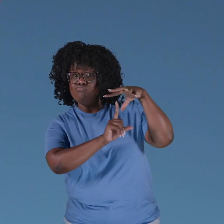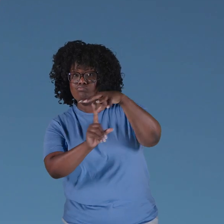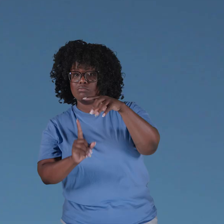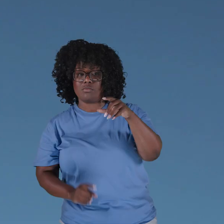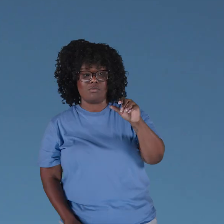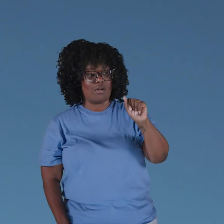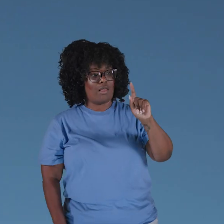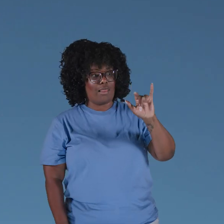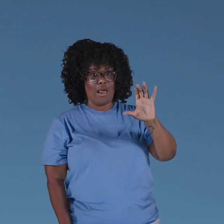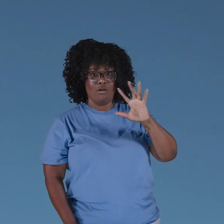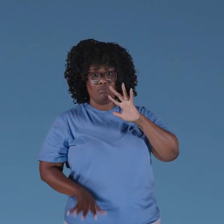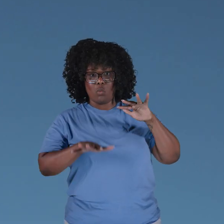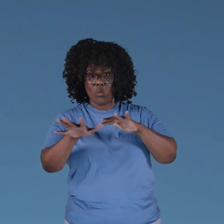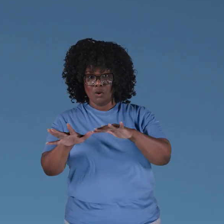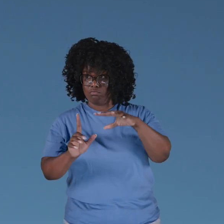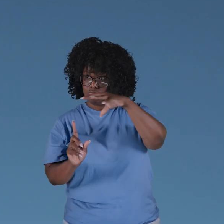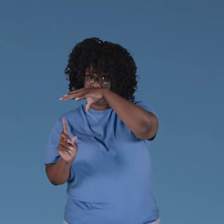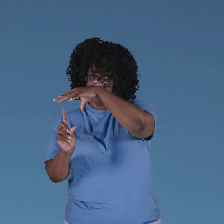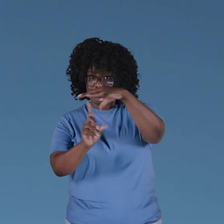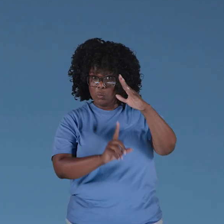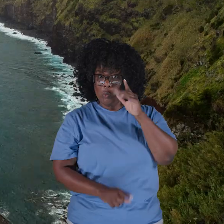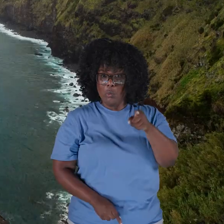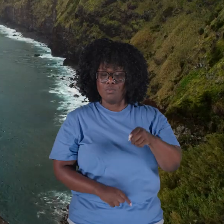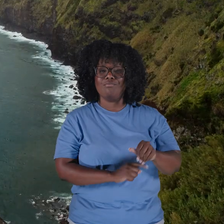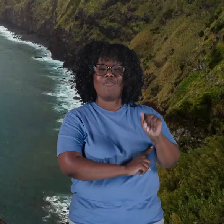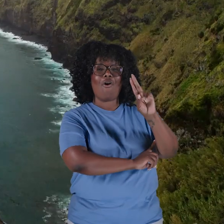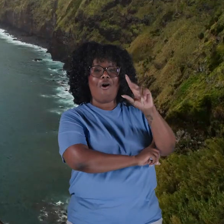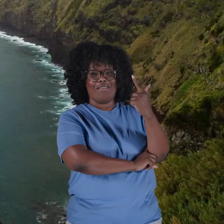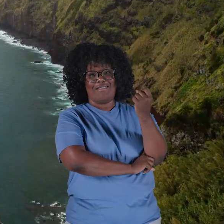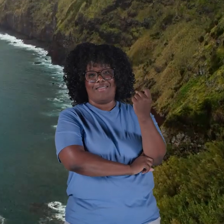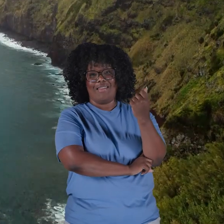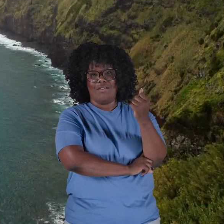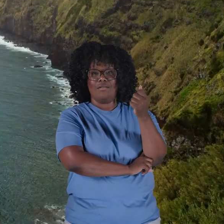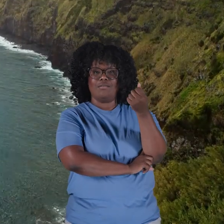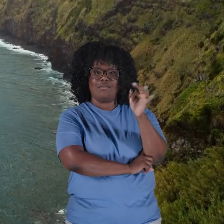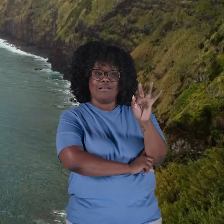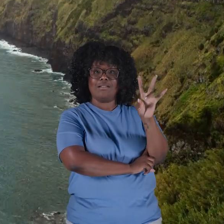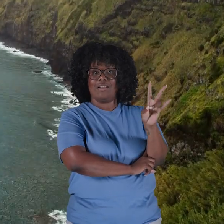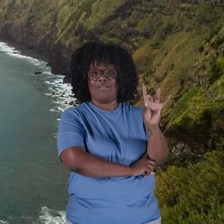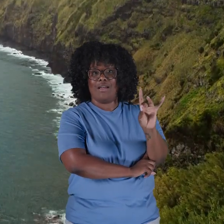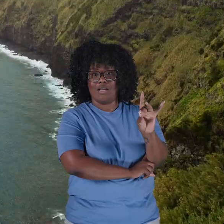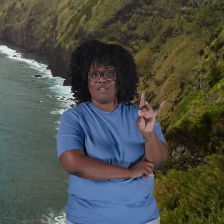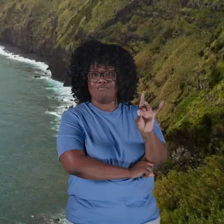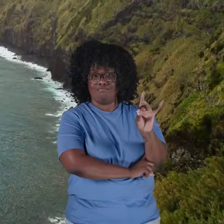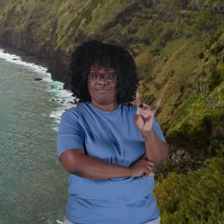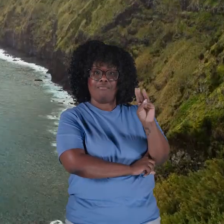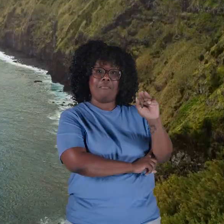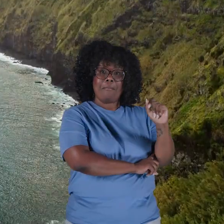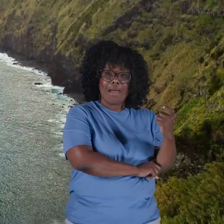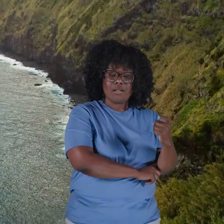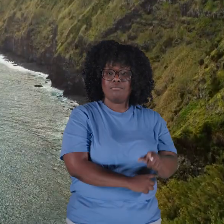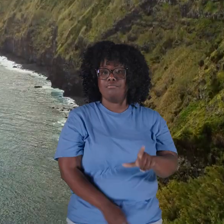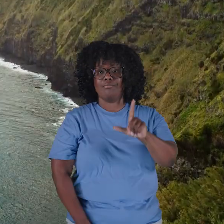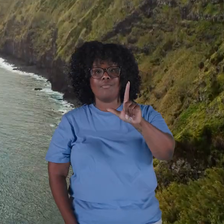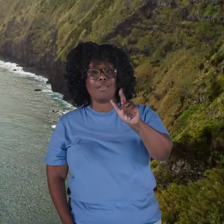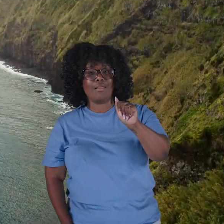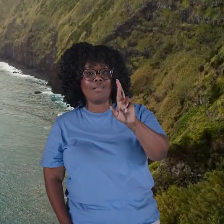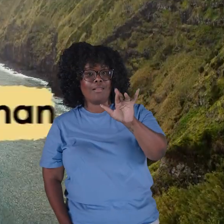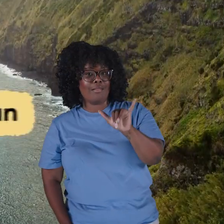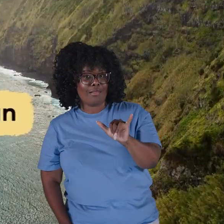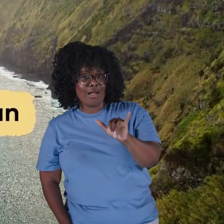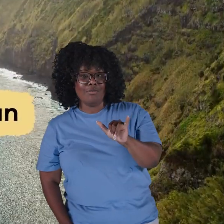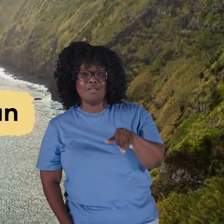Atlantic Ocean in a hot air balloon? On August 11, 1978, Max